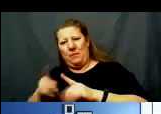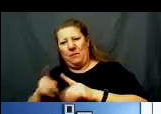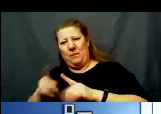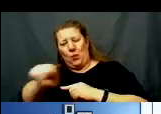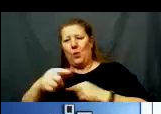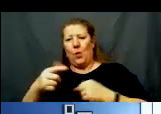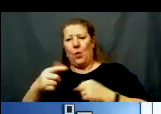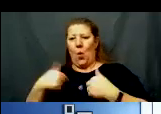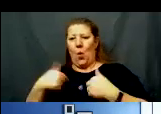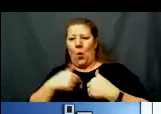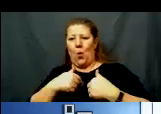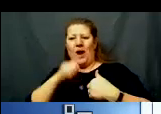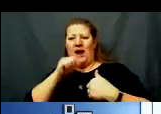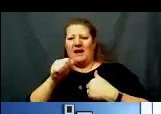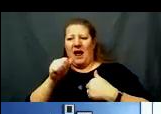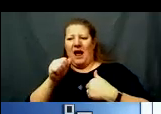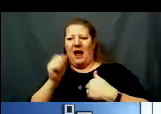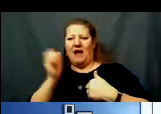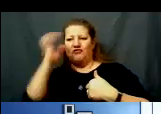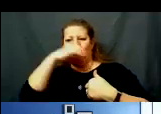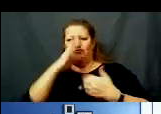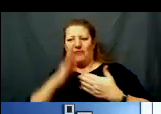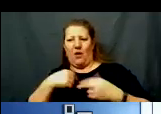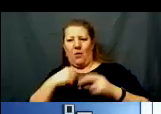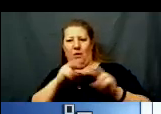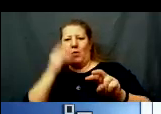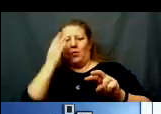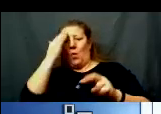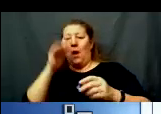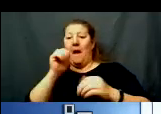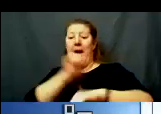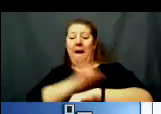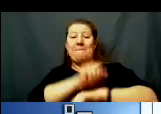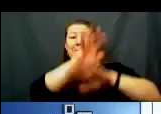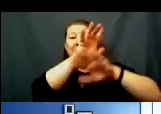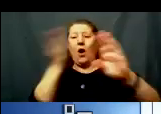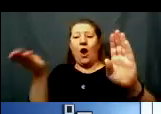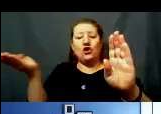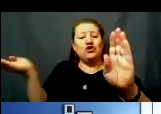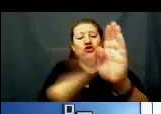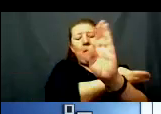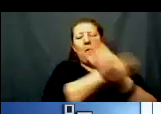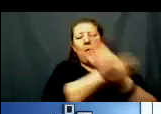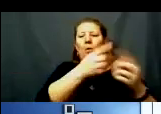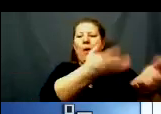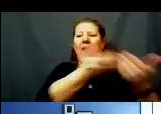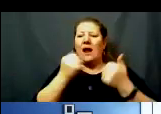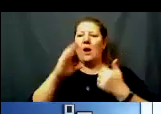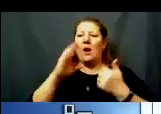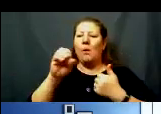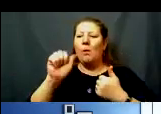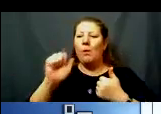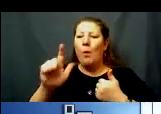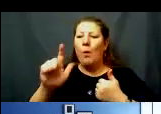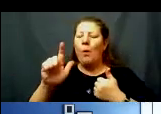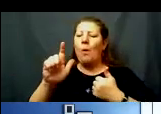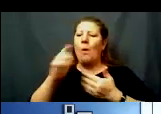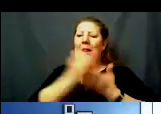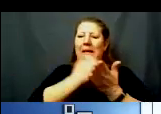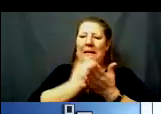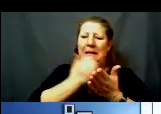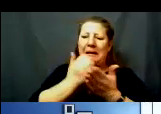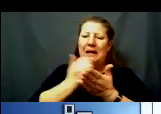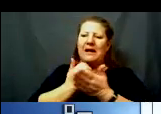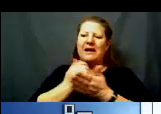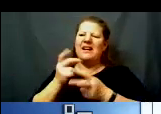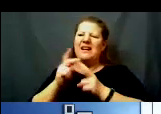strangers to this. Mountaintop removal is a method of getting at coal seams and mining coal that is quite violent,